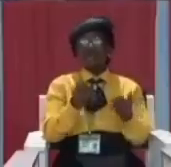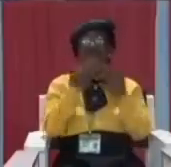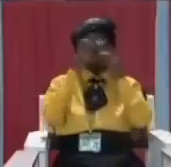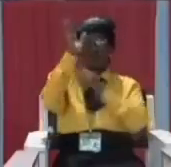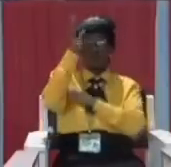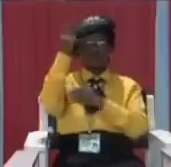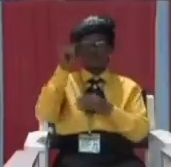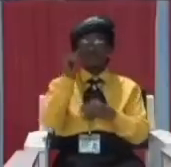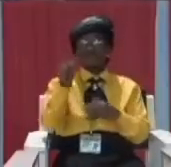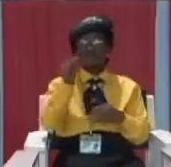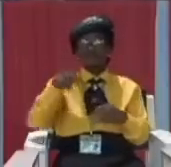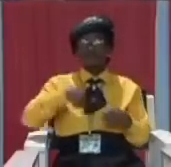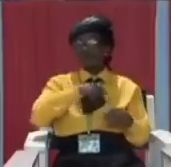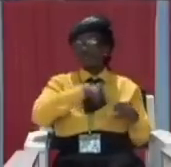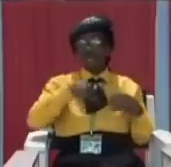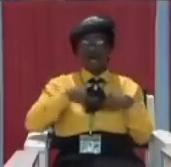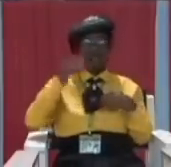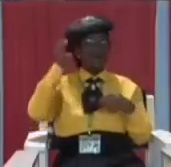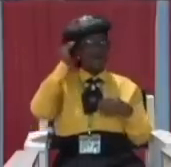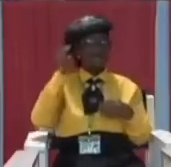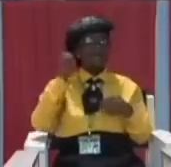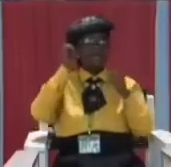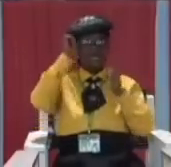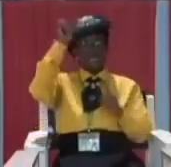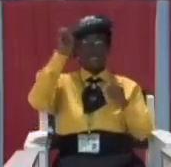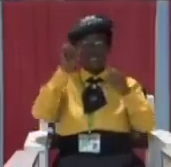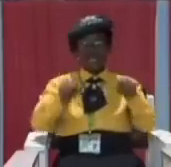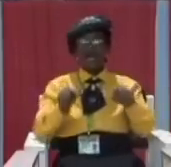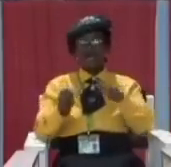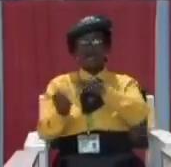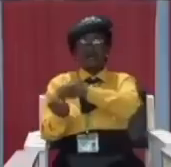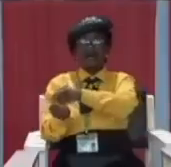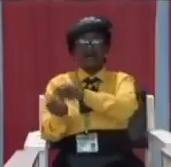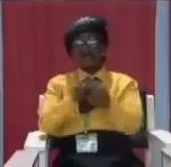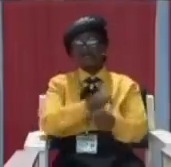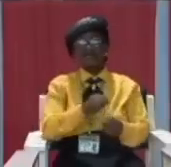can reverse the irreversible.